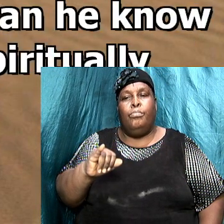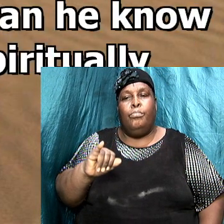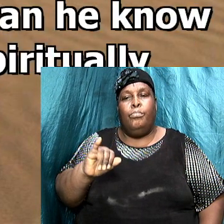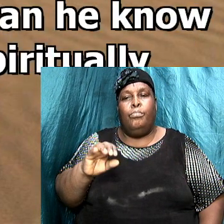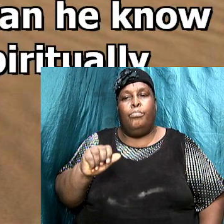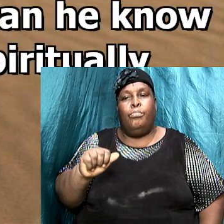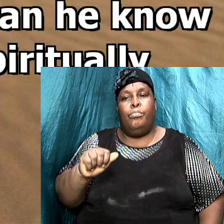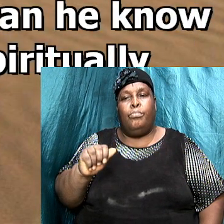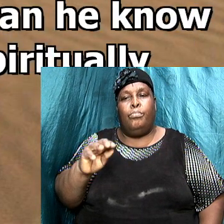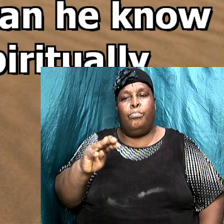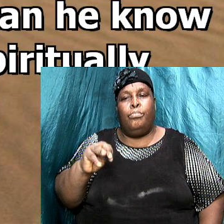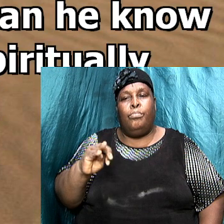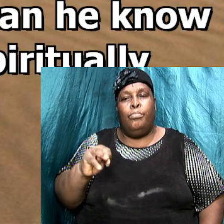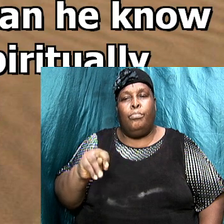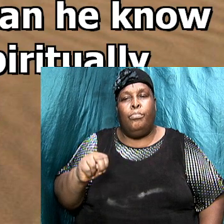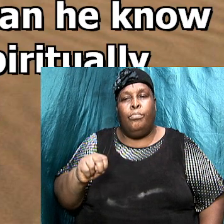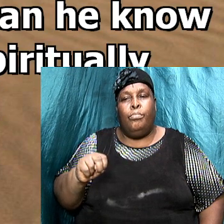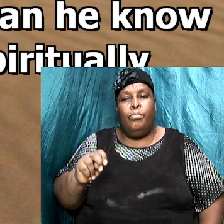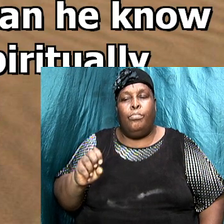But the